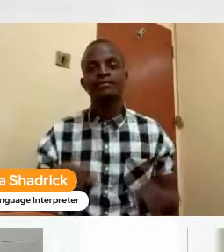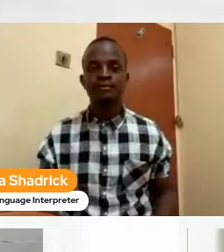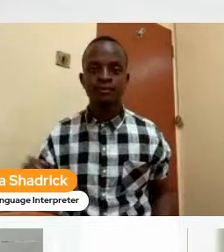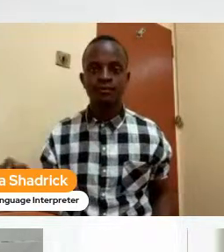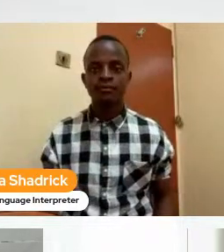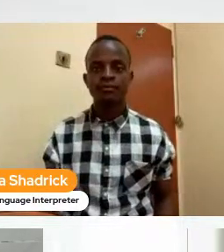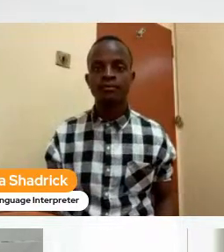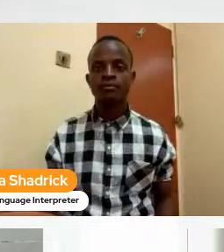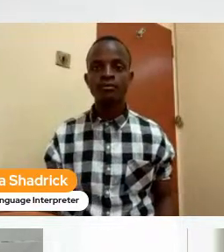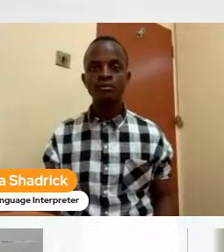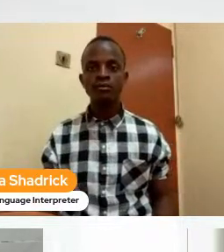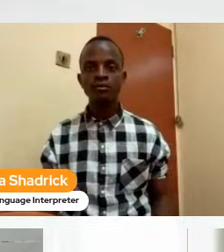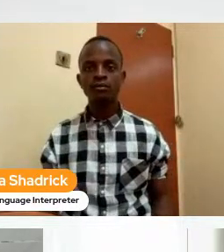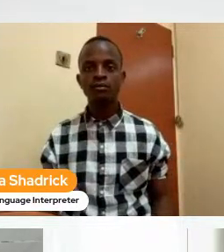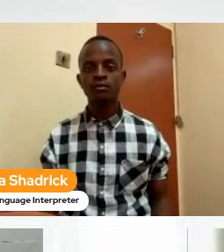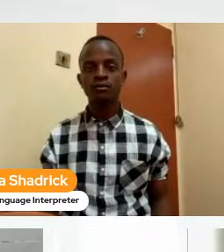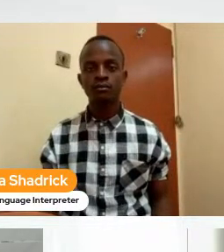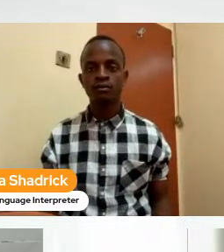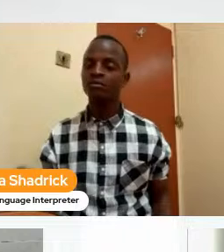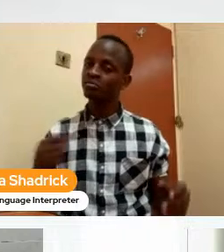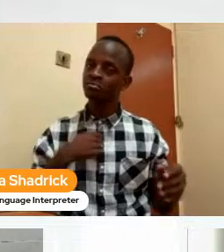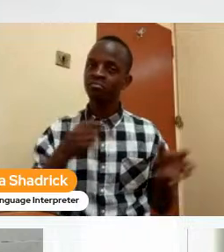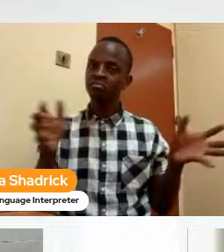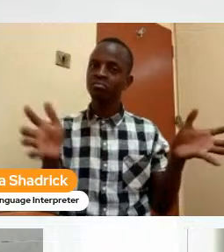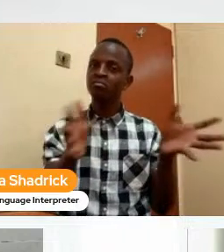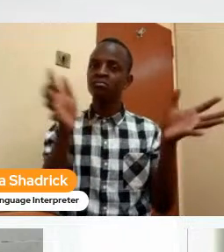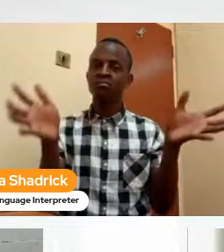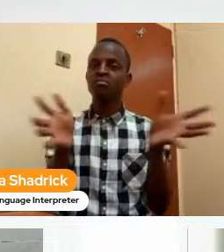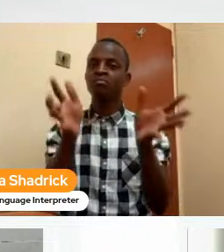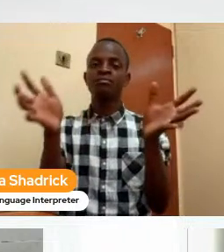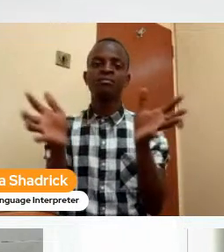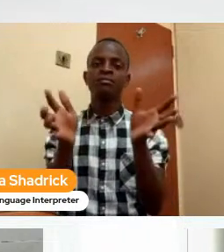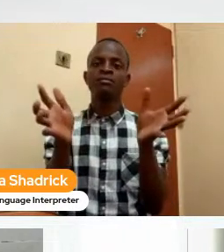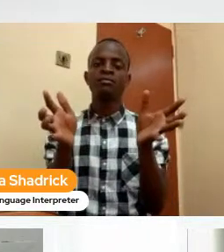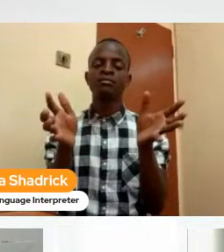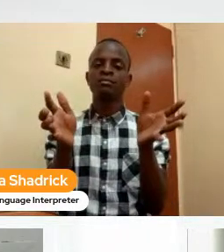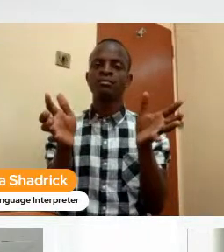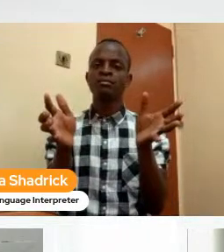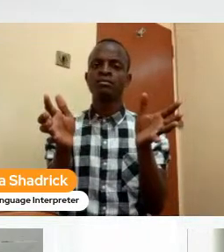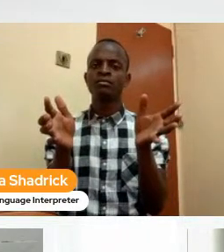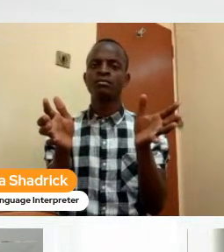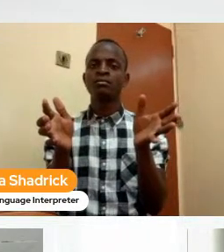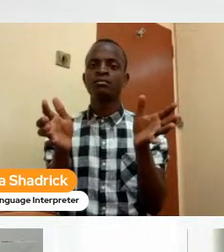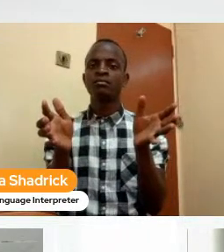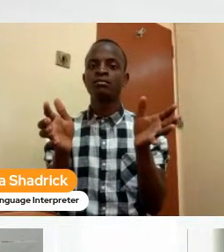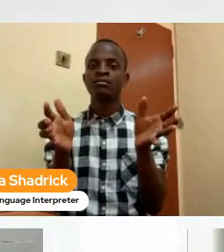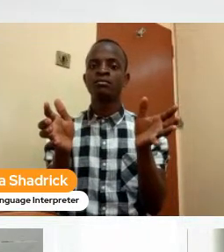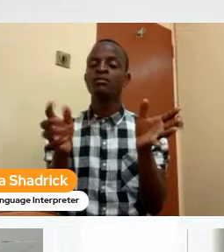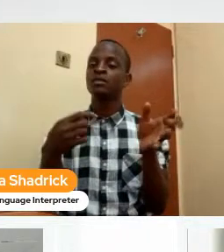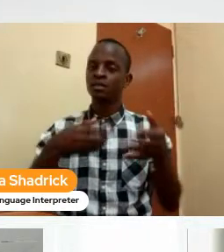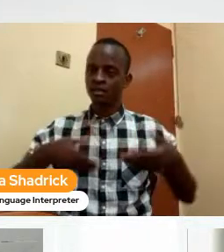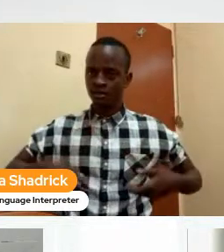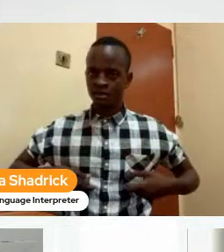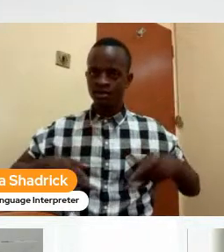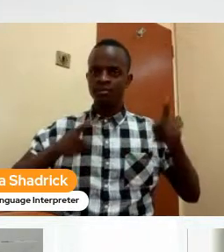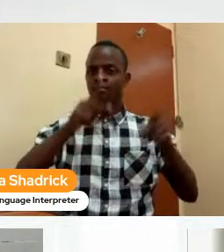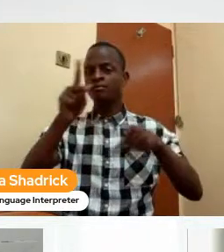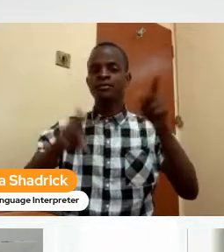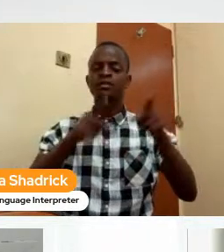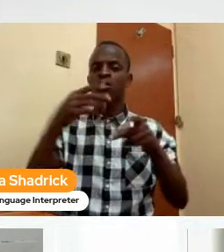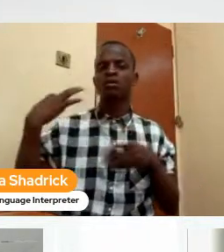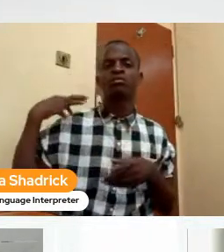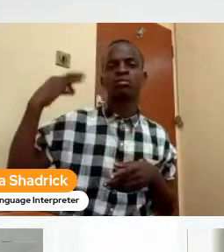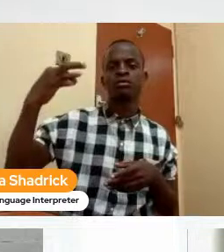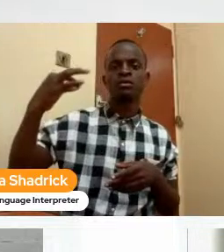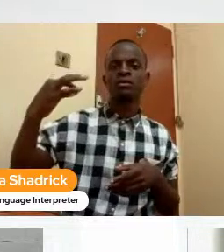And just to encourage the ask of that question around the young people that are blind, that